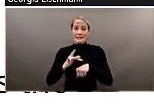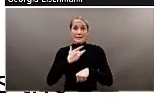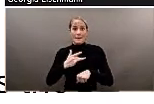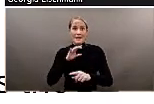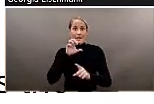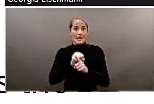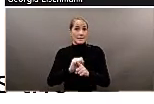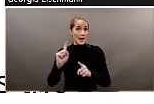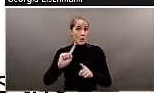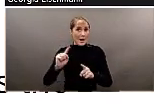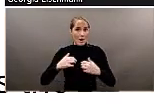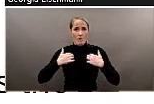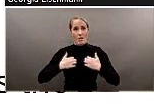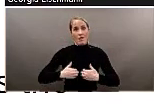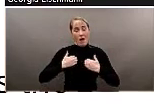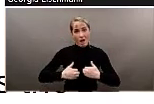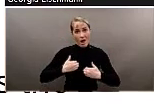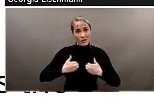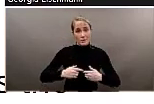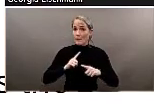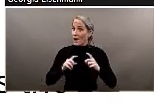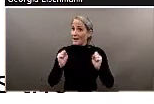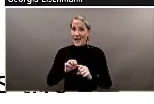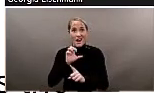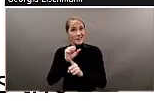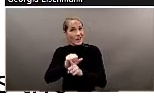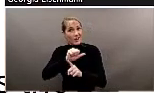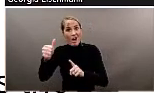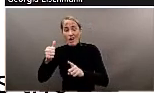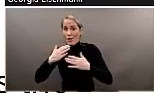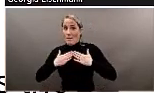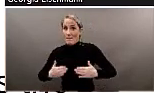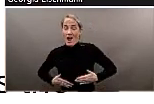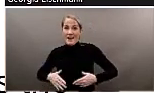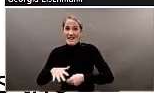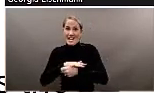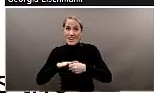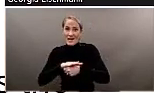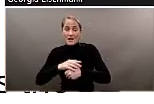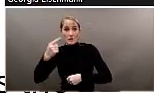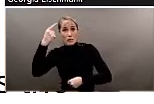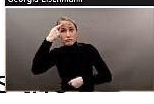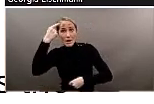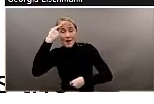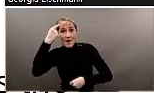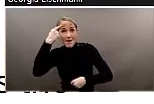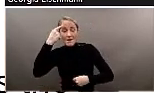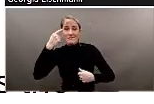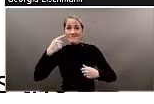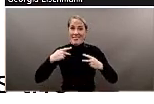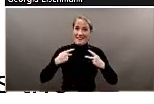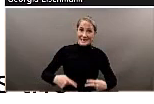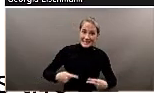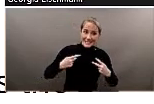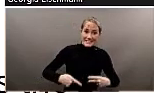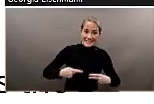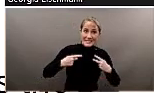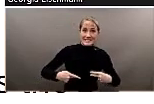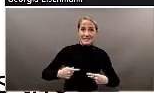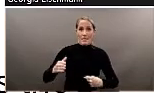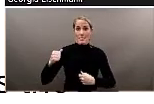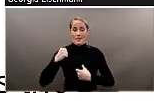are germs, usually attack the lungs, though they can attack any part of the body, including the spine, the brain, the kidneys.